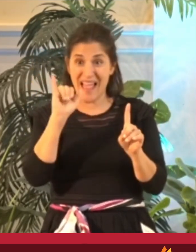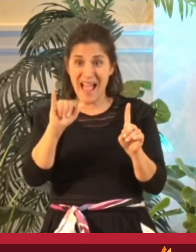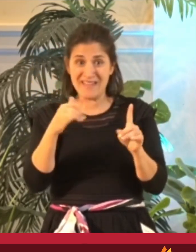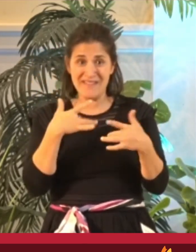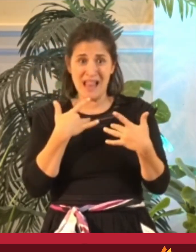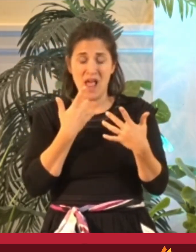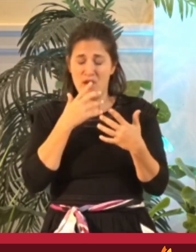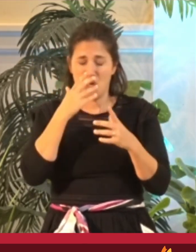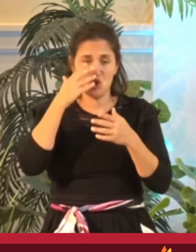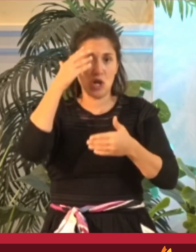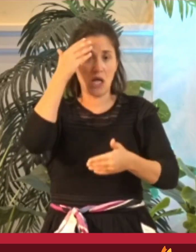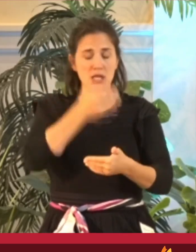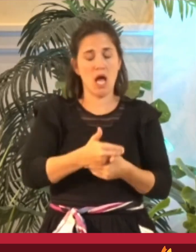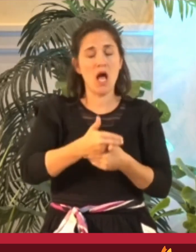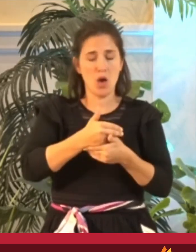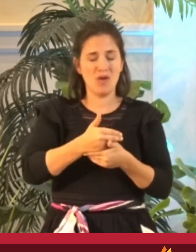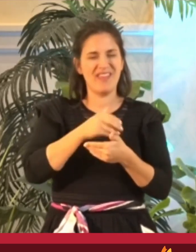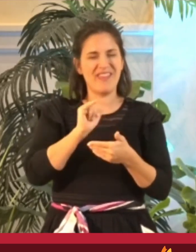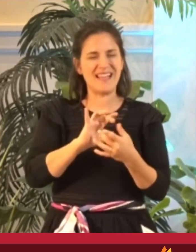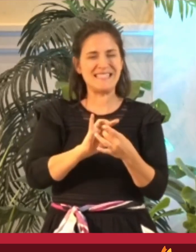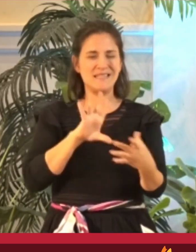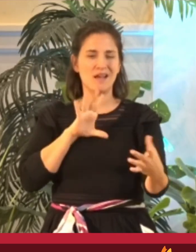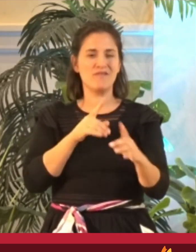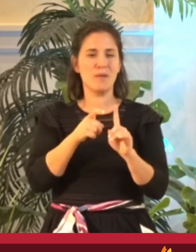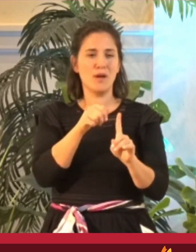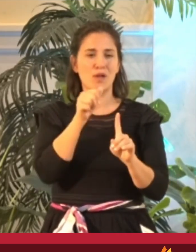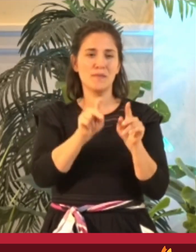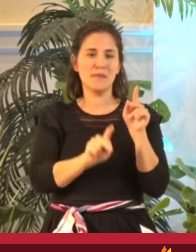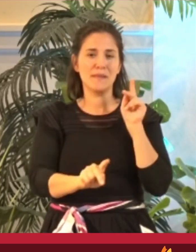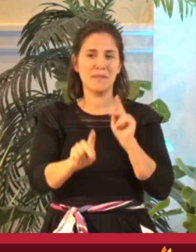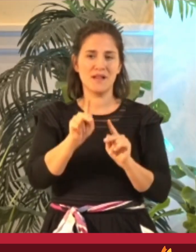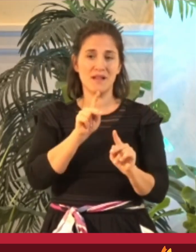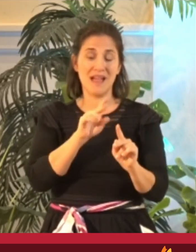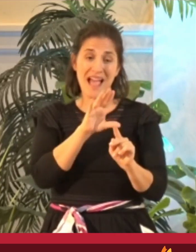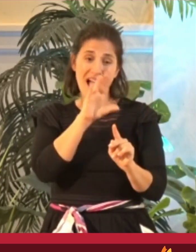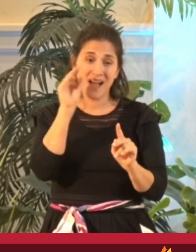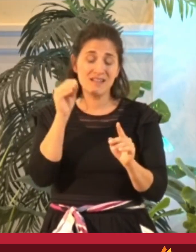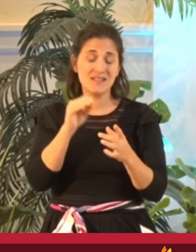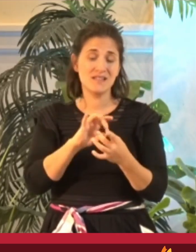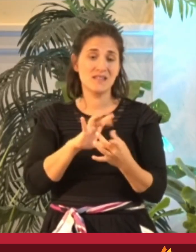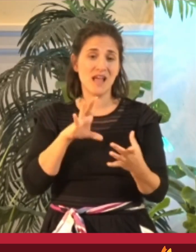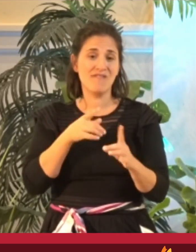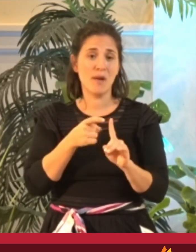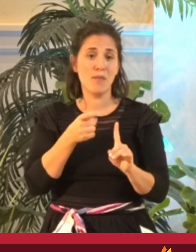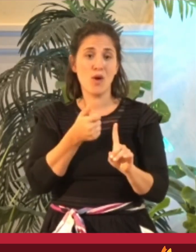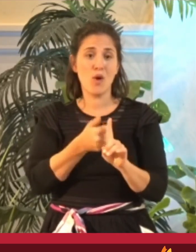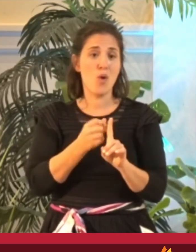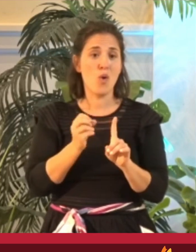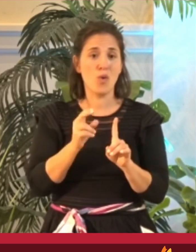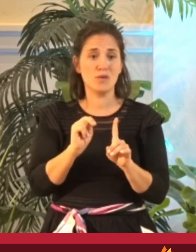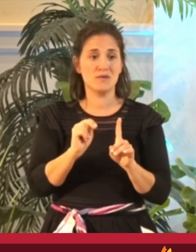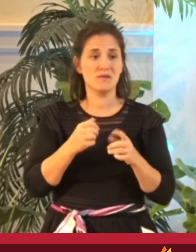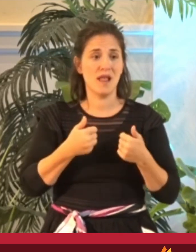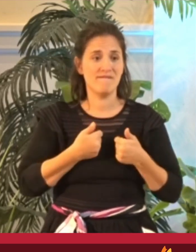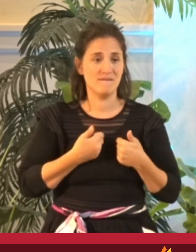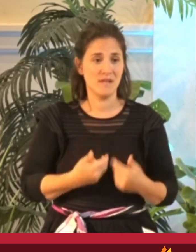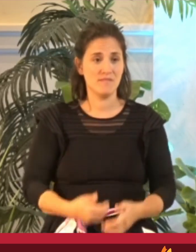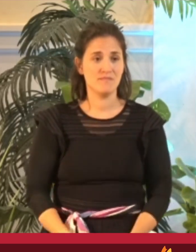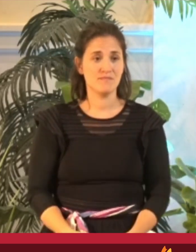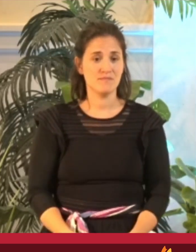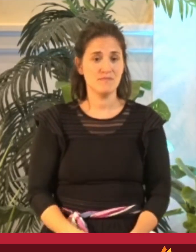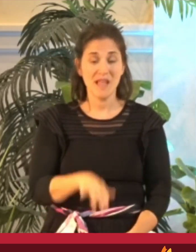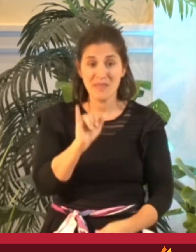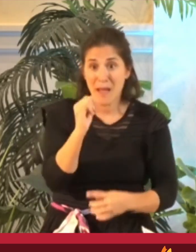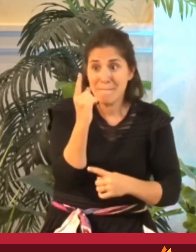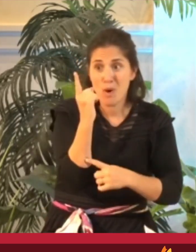and sometimes even from ourselves. Yet even in the midst of exhaustion, moments